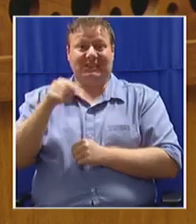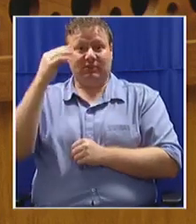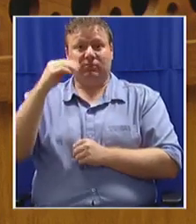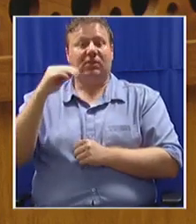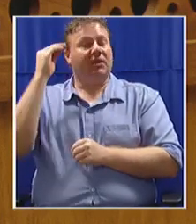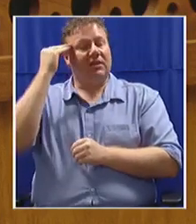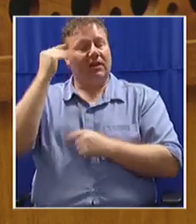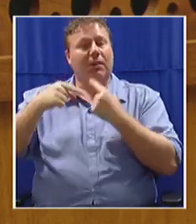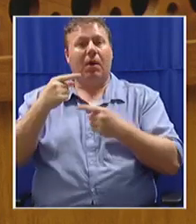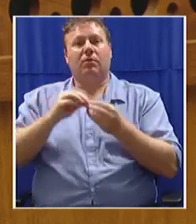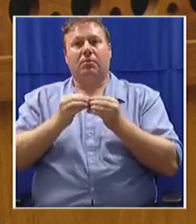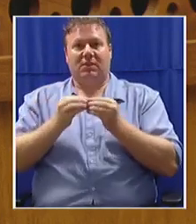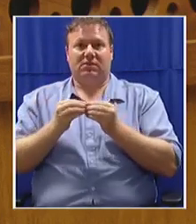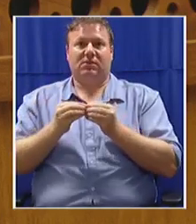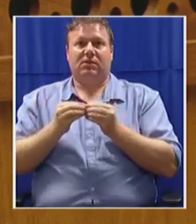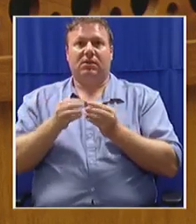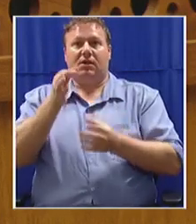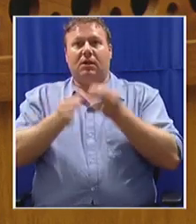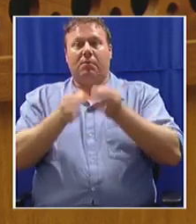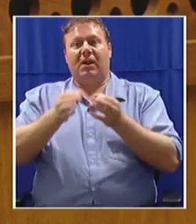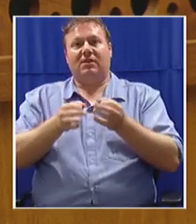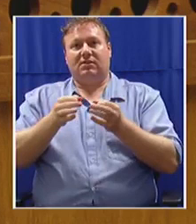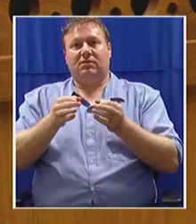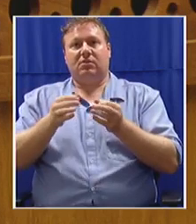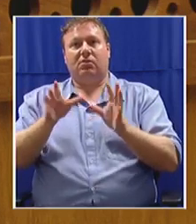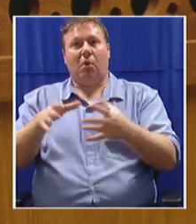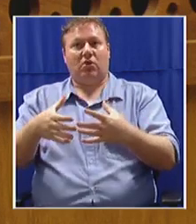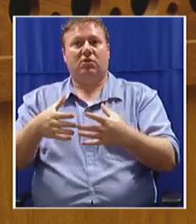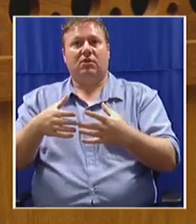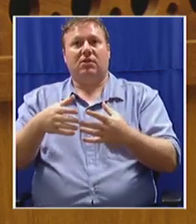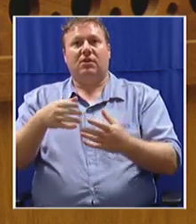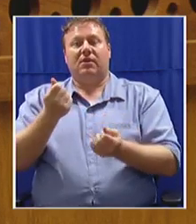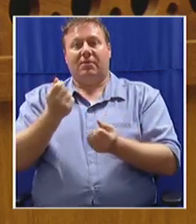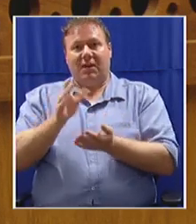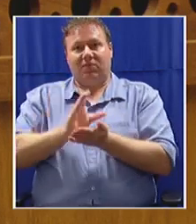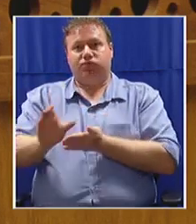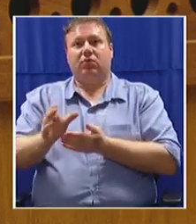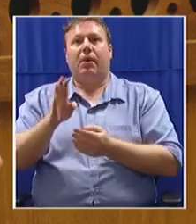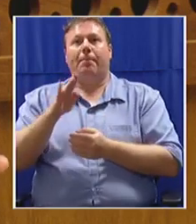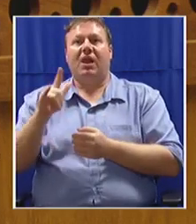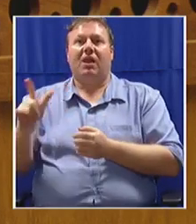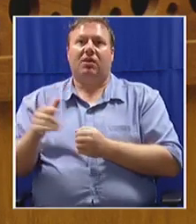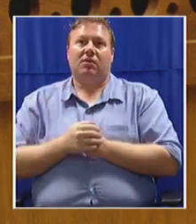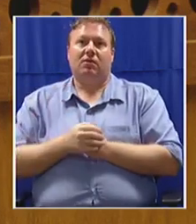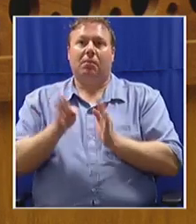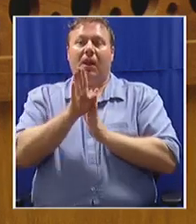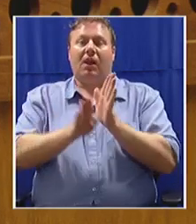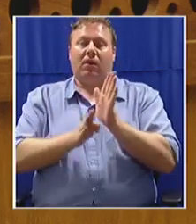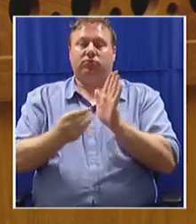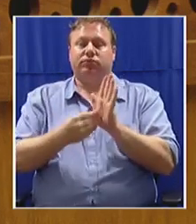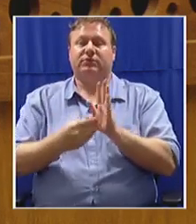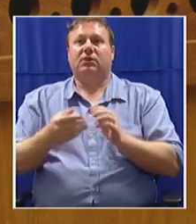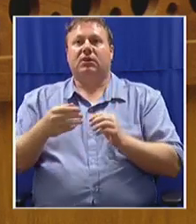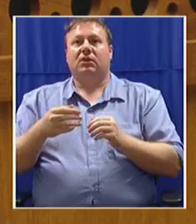amendment, must take note of the political party funding bill, which has been passed into law. We set up an ad hoc committee in the 5th